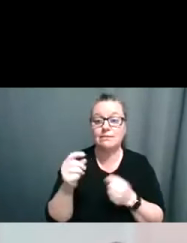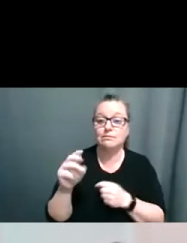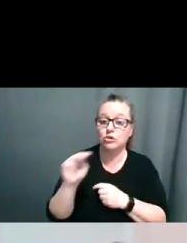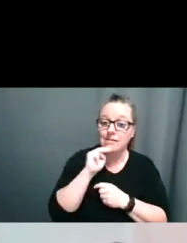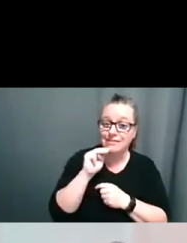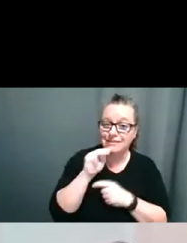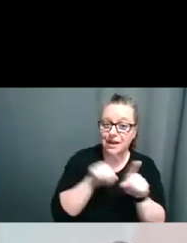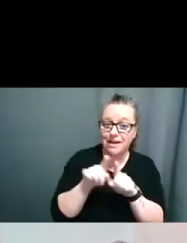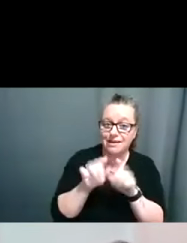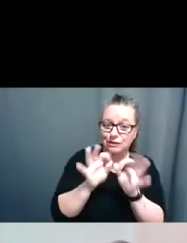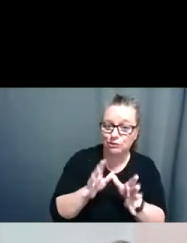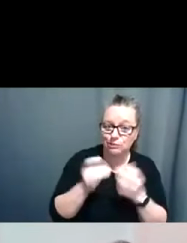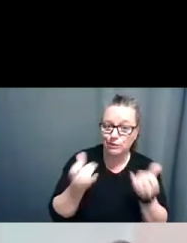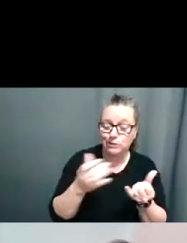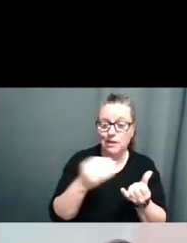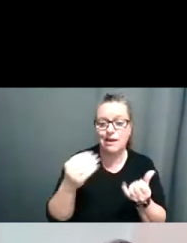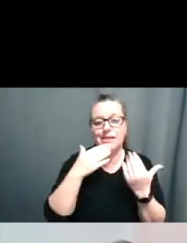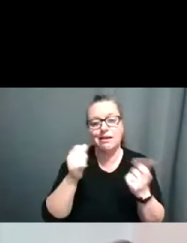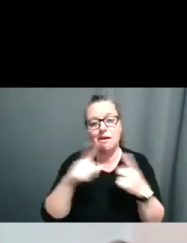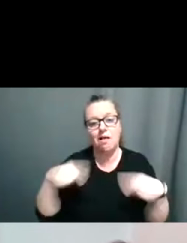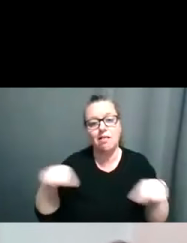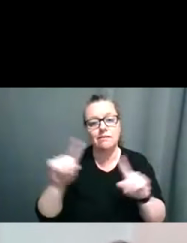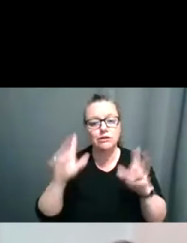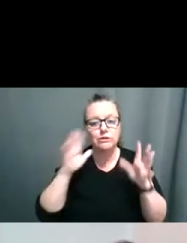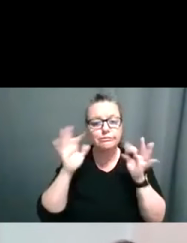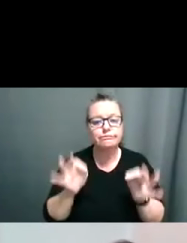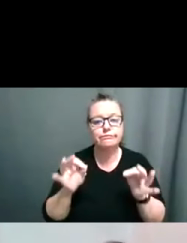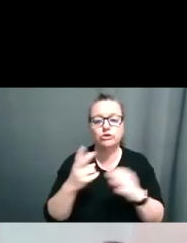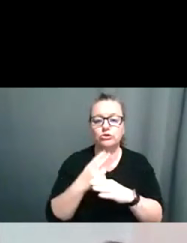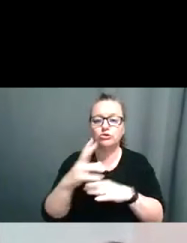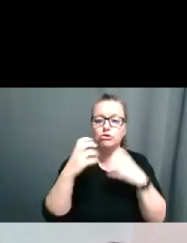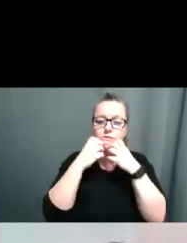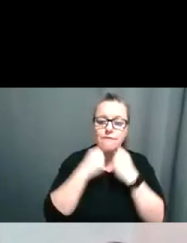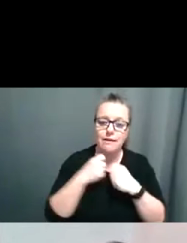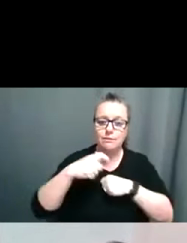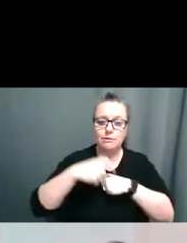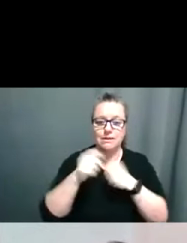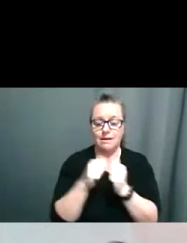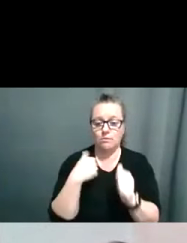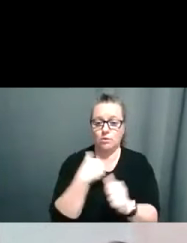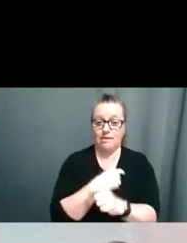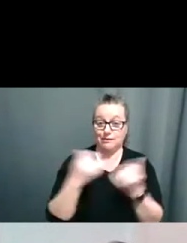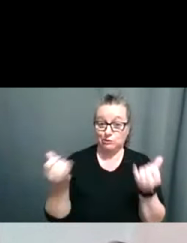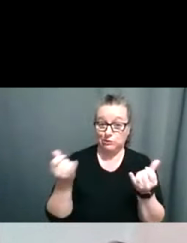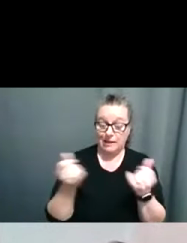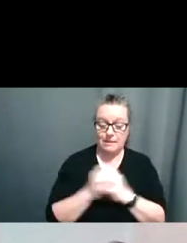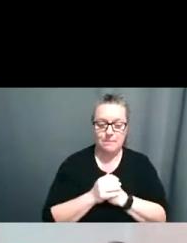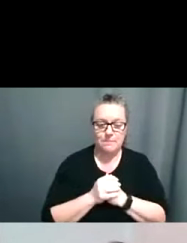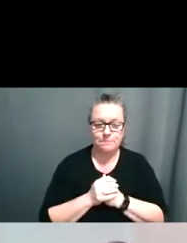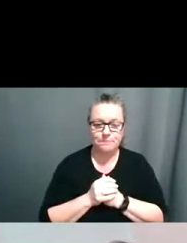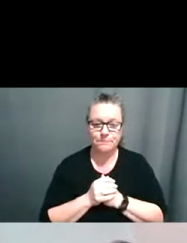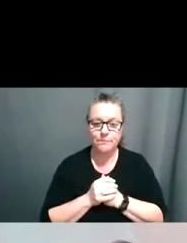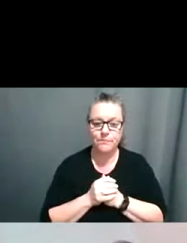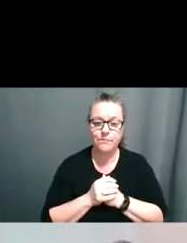our interpreter today, and thank all of you for choosing to spend your valuable time with us today in this session.